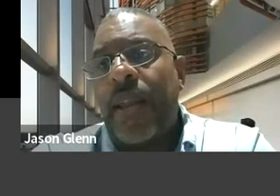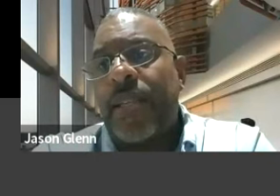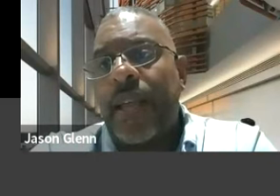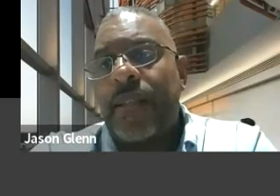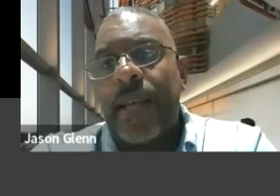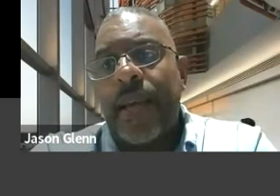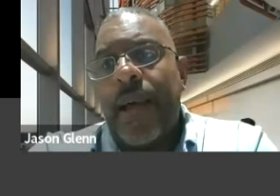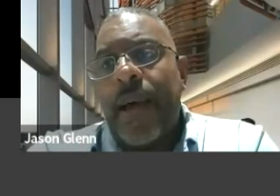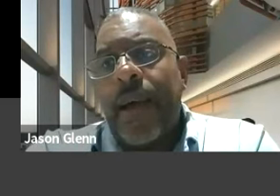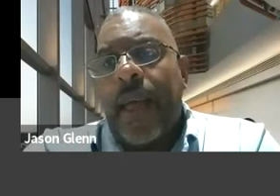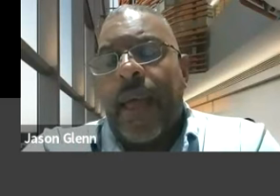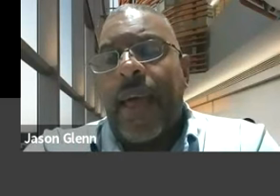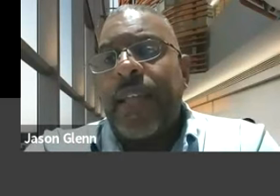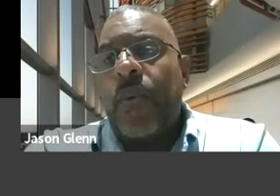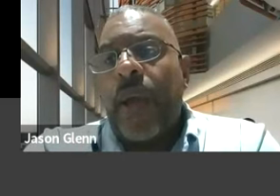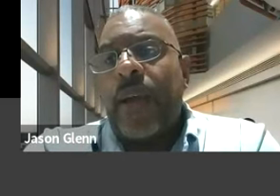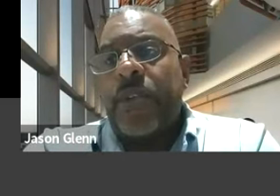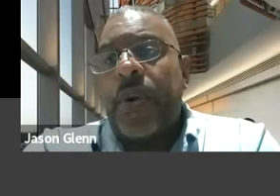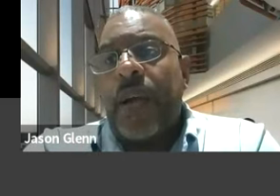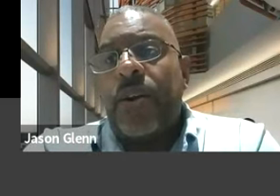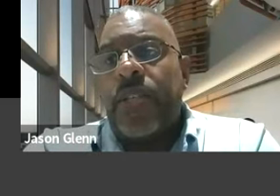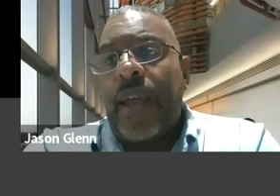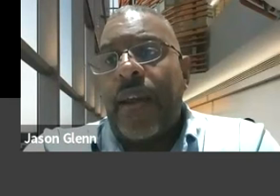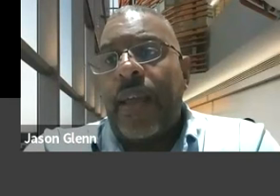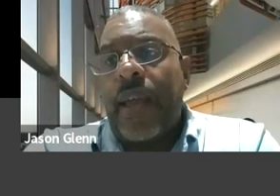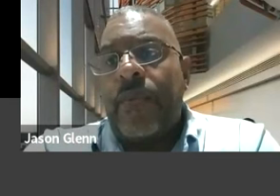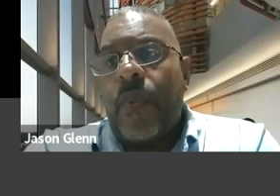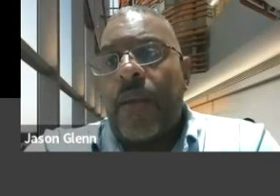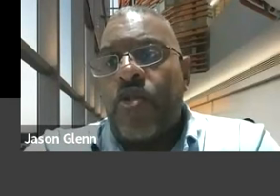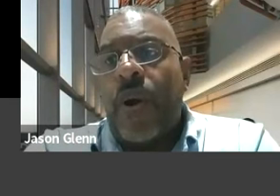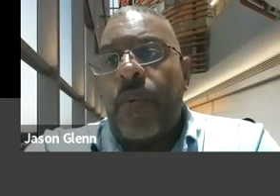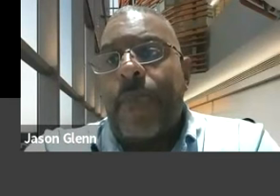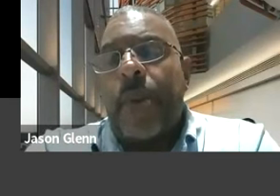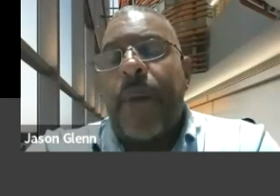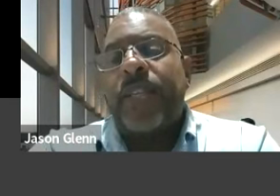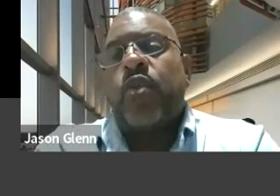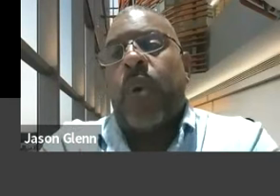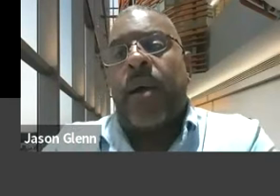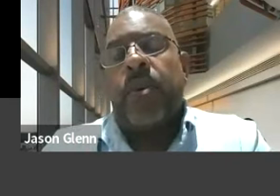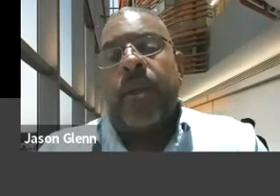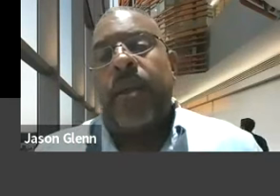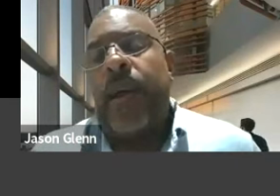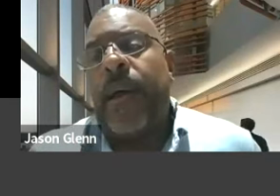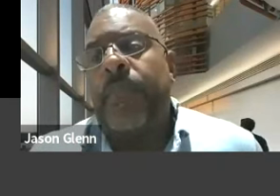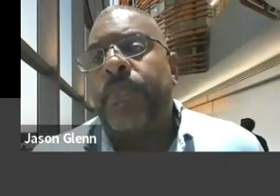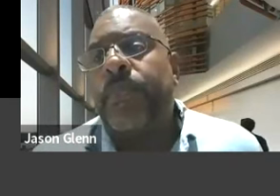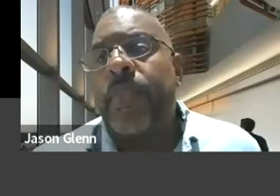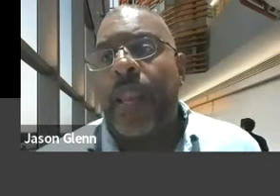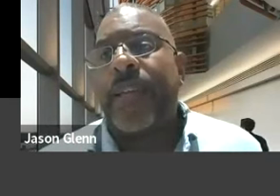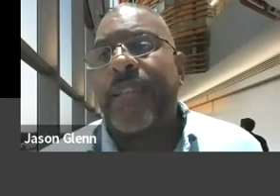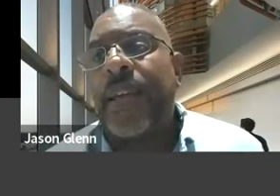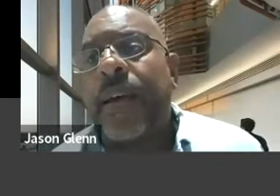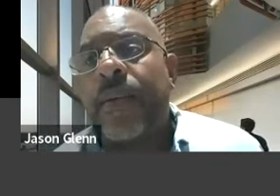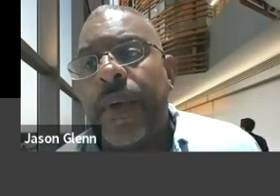in the United States, as a way of sort of understanding and trying to wrap our minds around